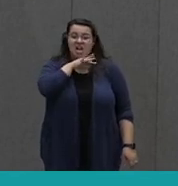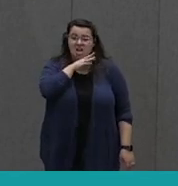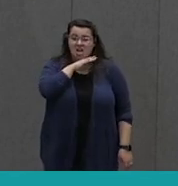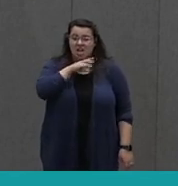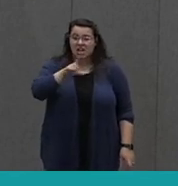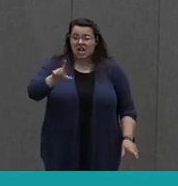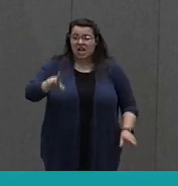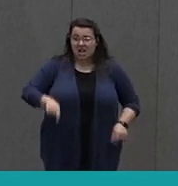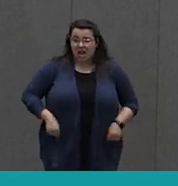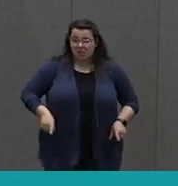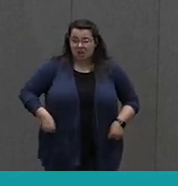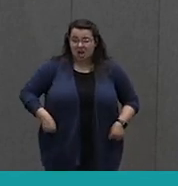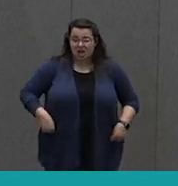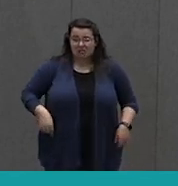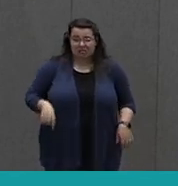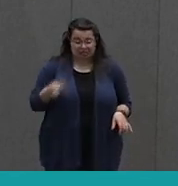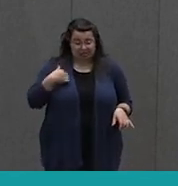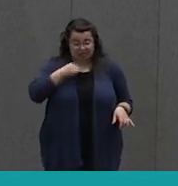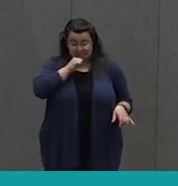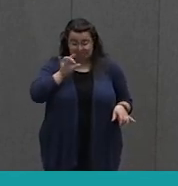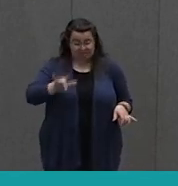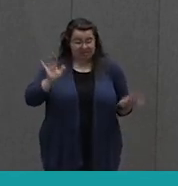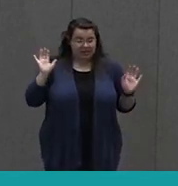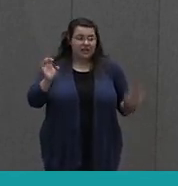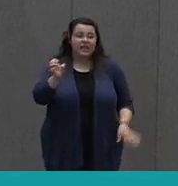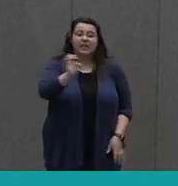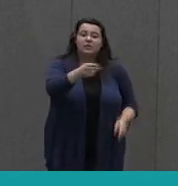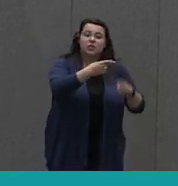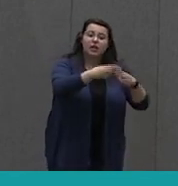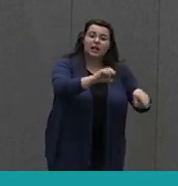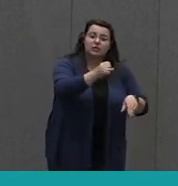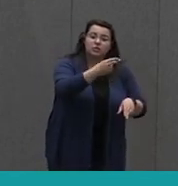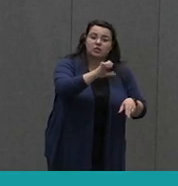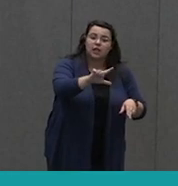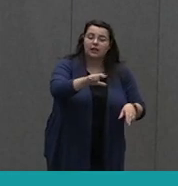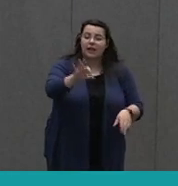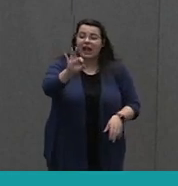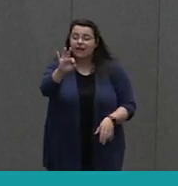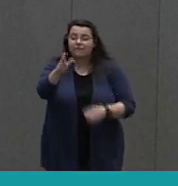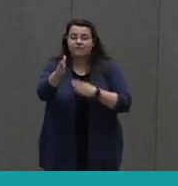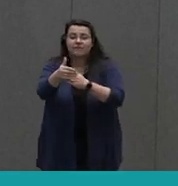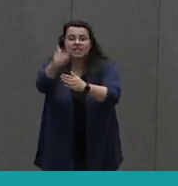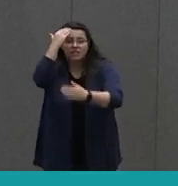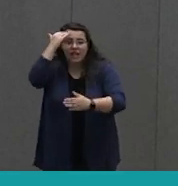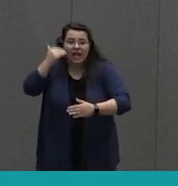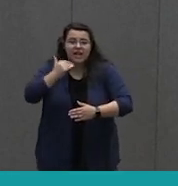compacted. That word compacted means they're squished down.